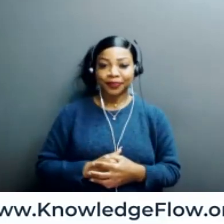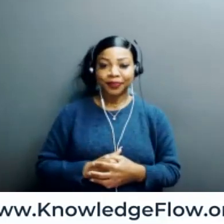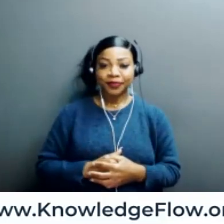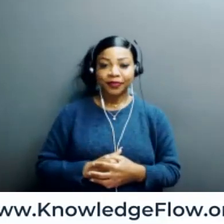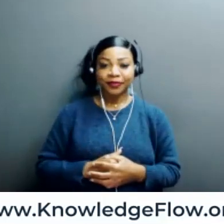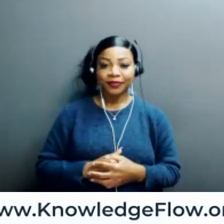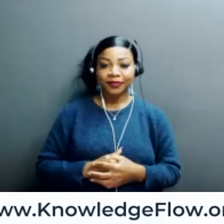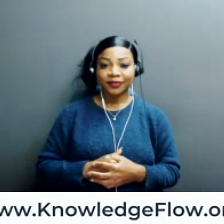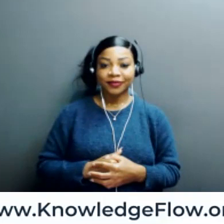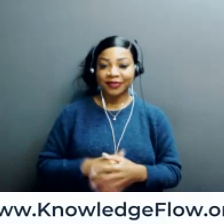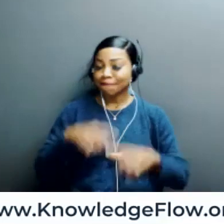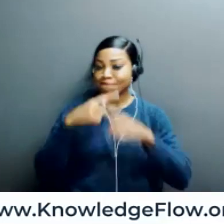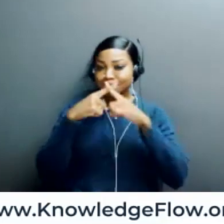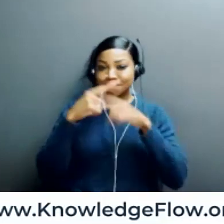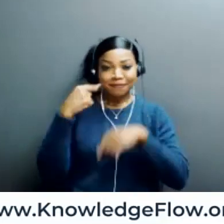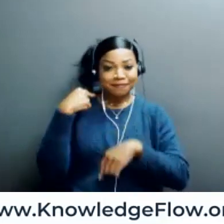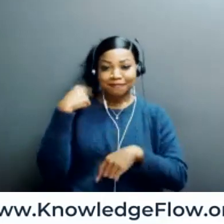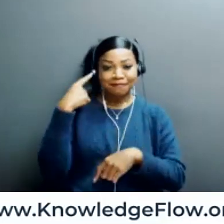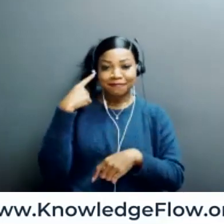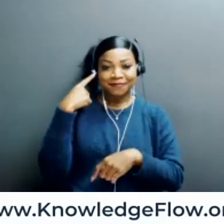you are muted